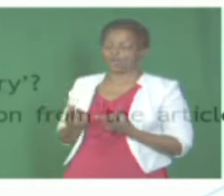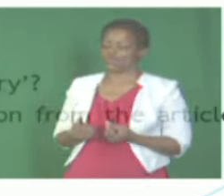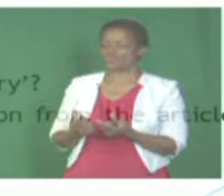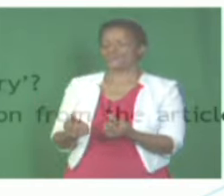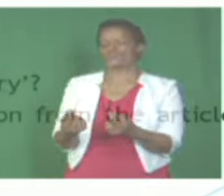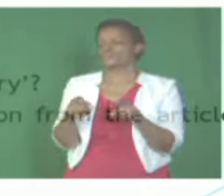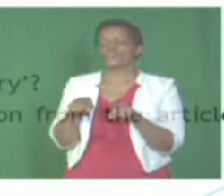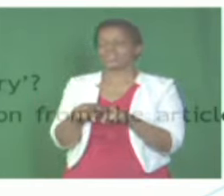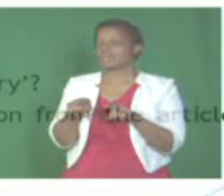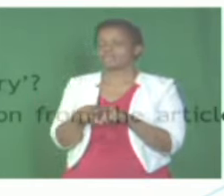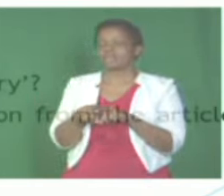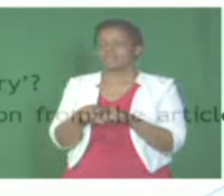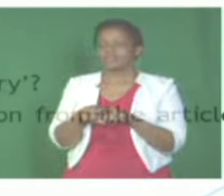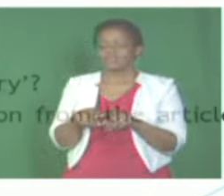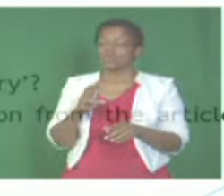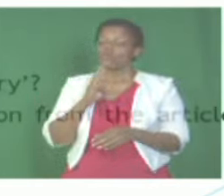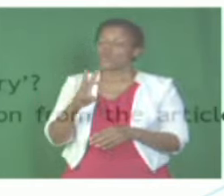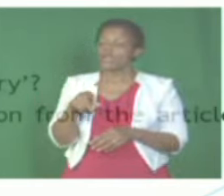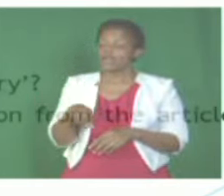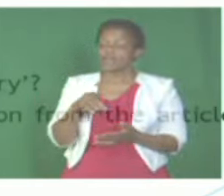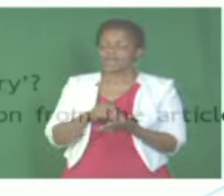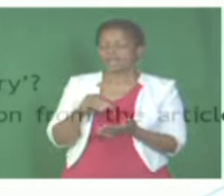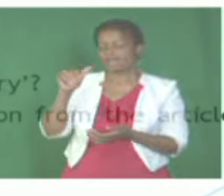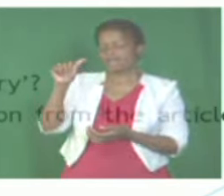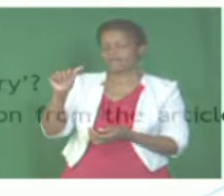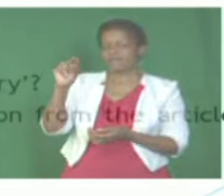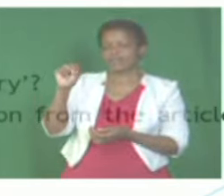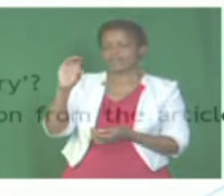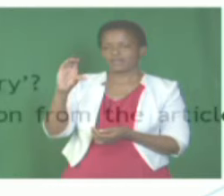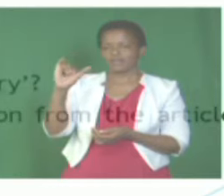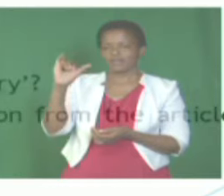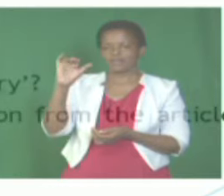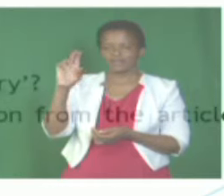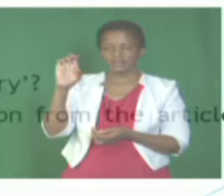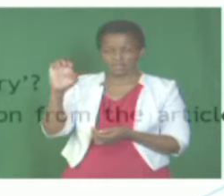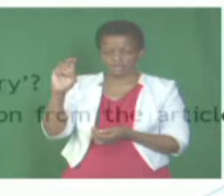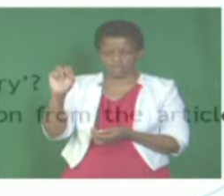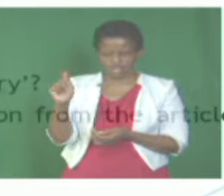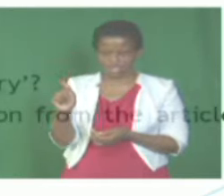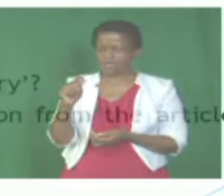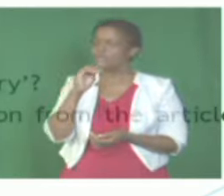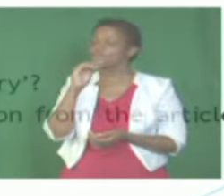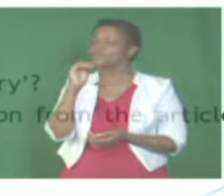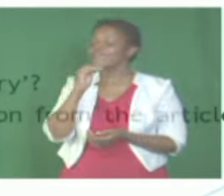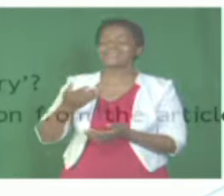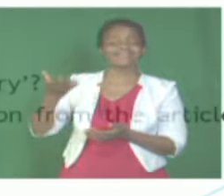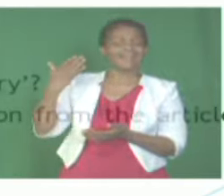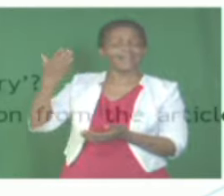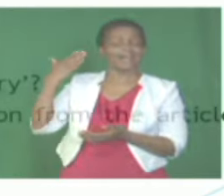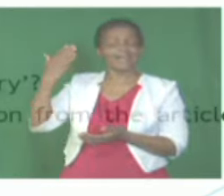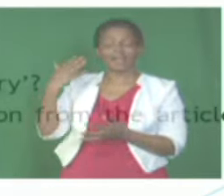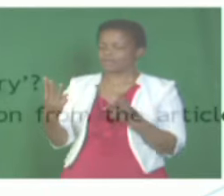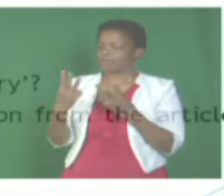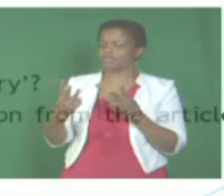the word ancient is the key word, because it is that word that will show that it has been done earlier.